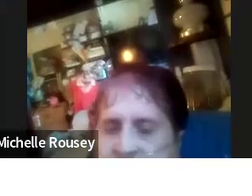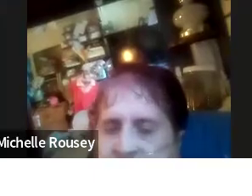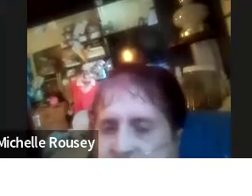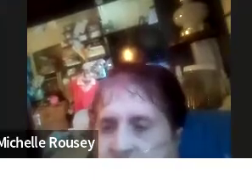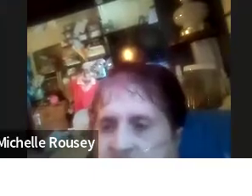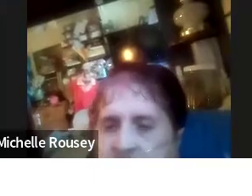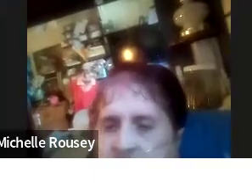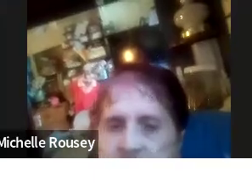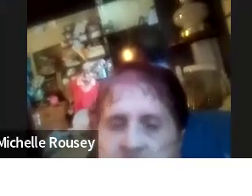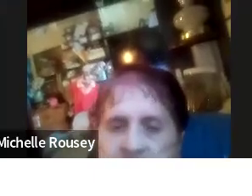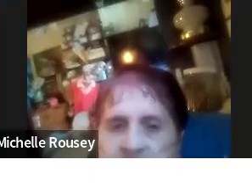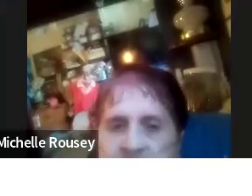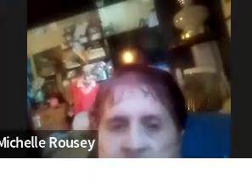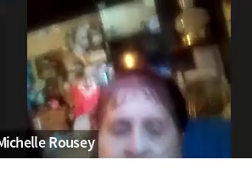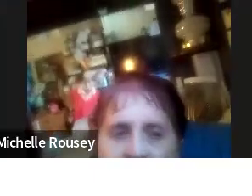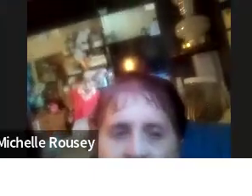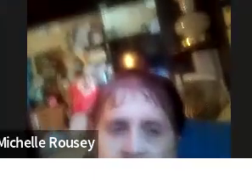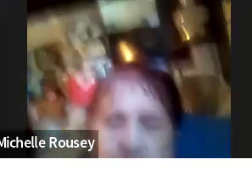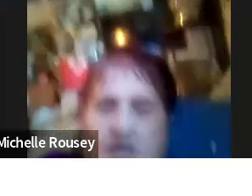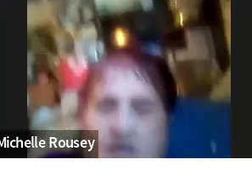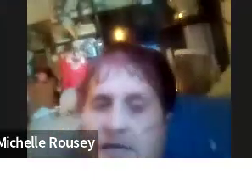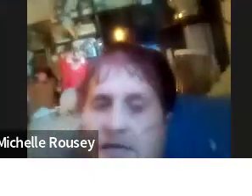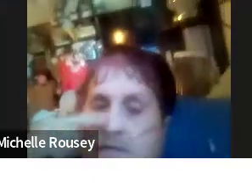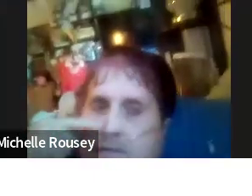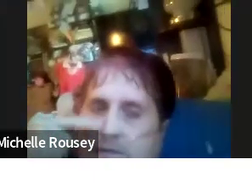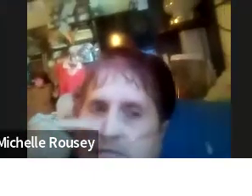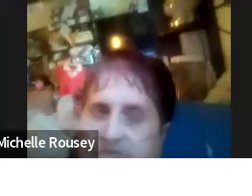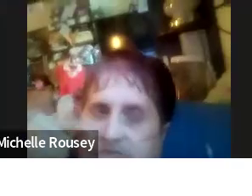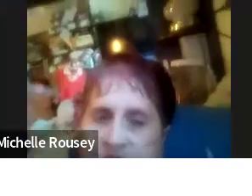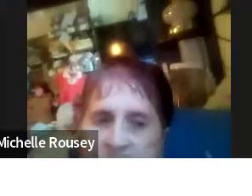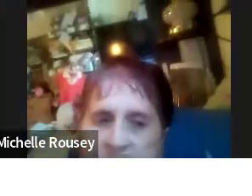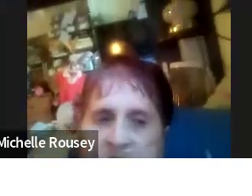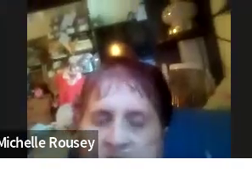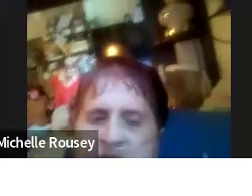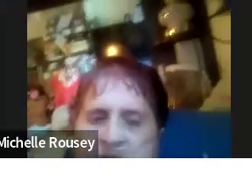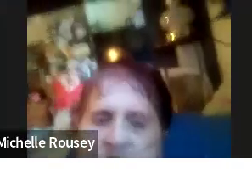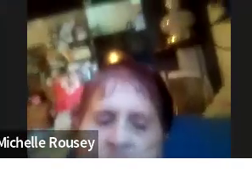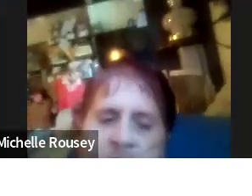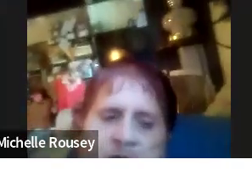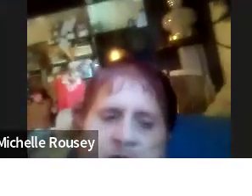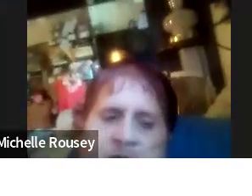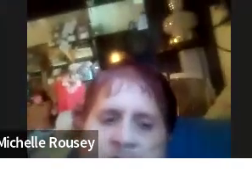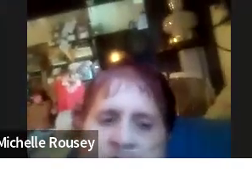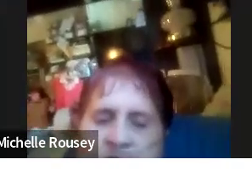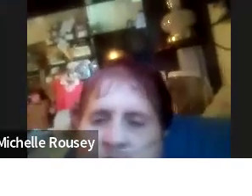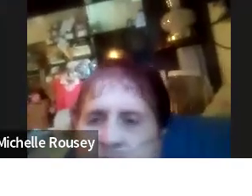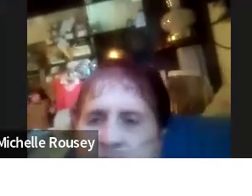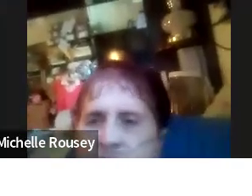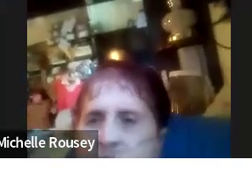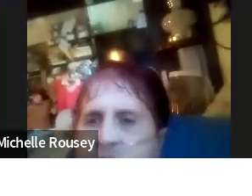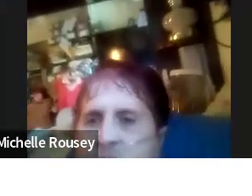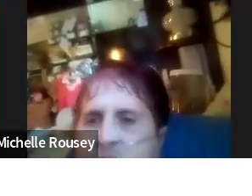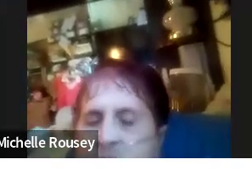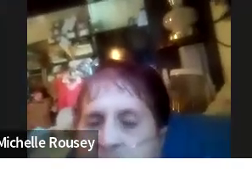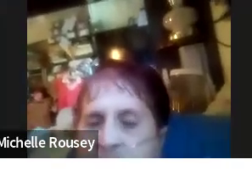participated with focus groups about outreach and to different communities and things. And I'm wondering if